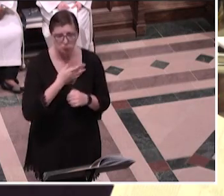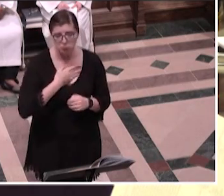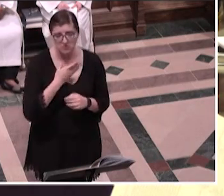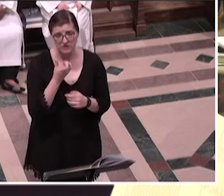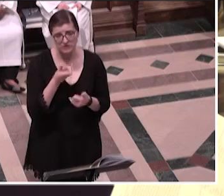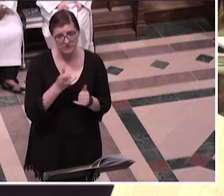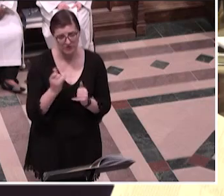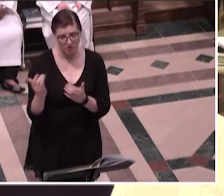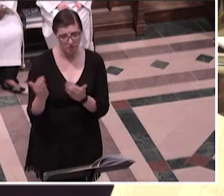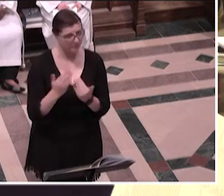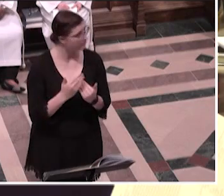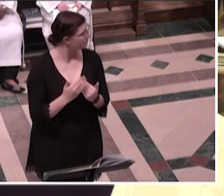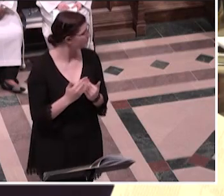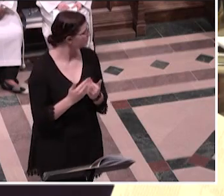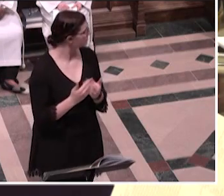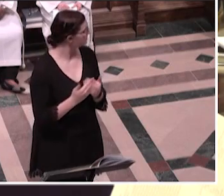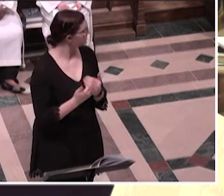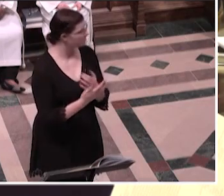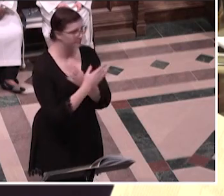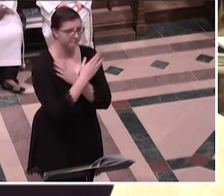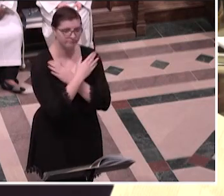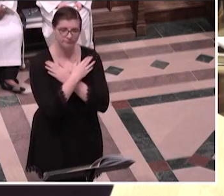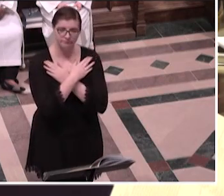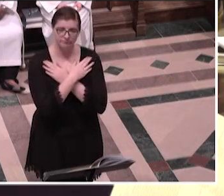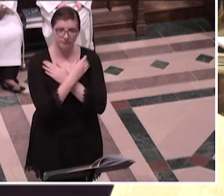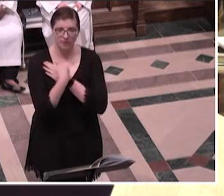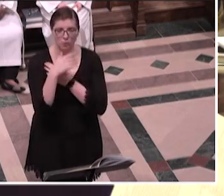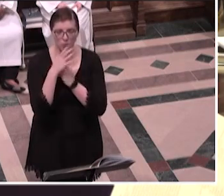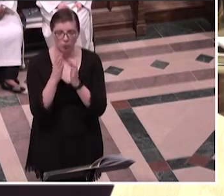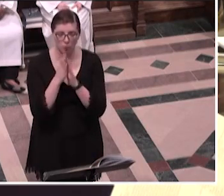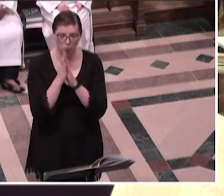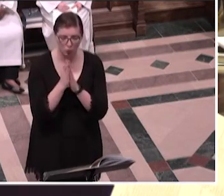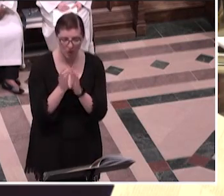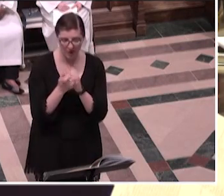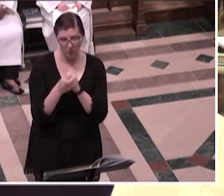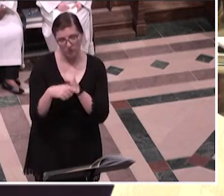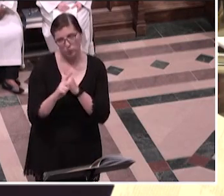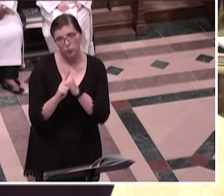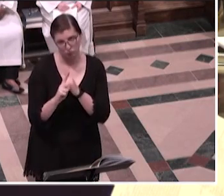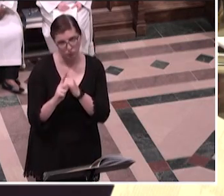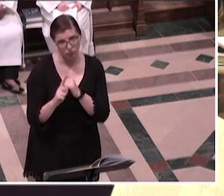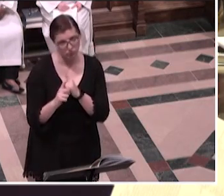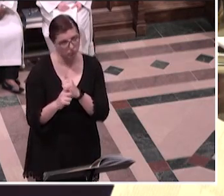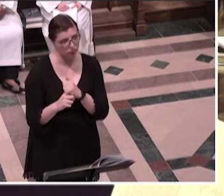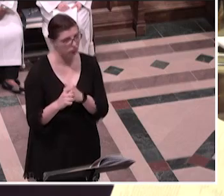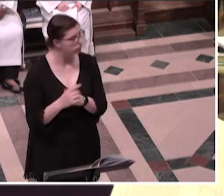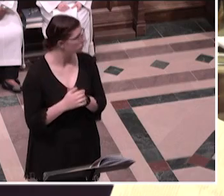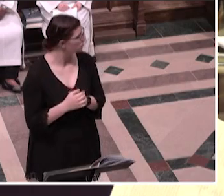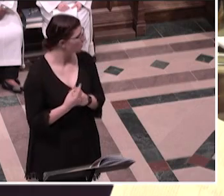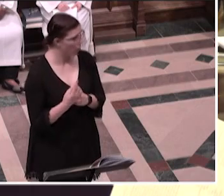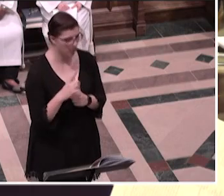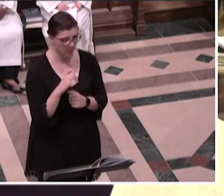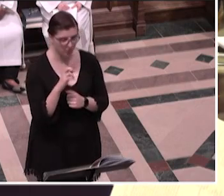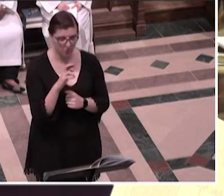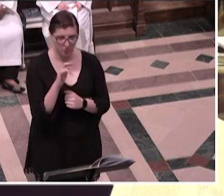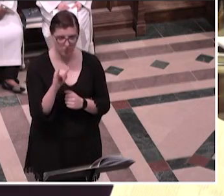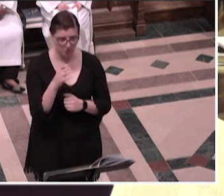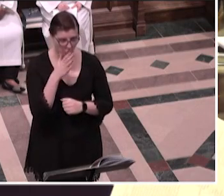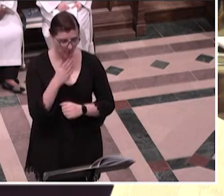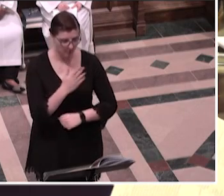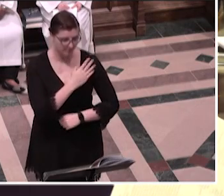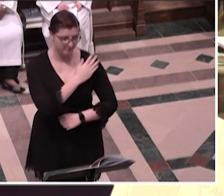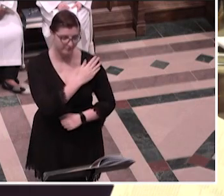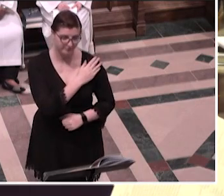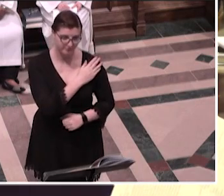if you place your hands in this manner, we will know to offer a prayer with you. And one of the clergy will just put a hand on your shoulder and offer